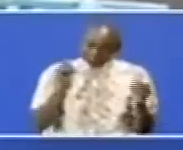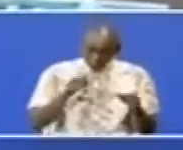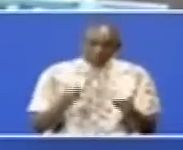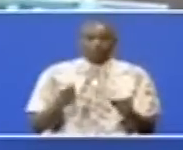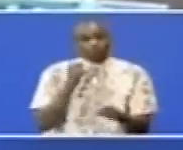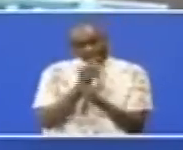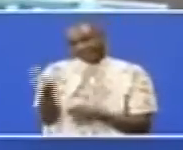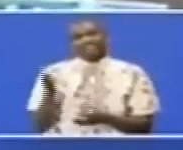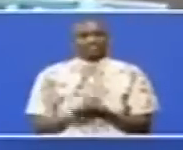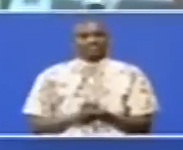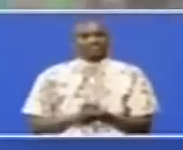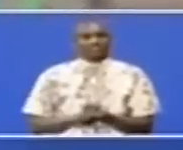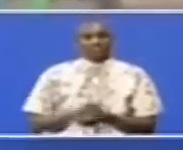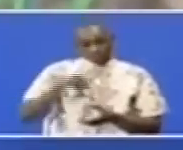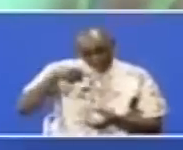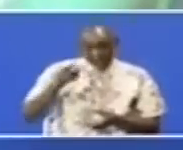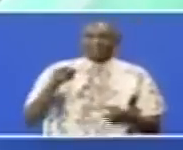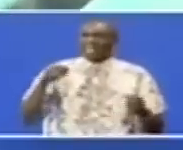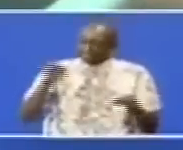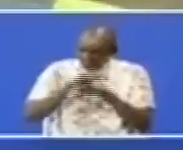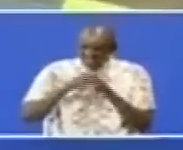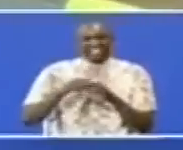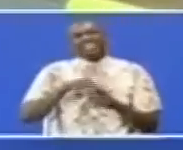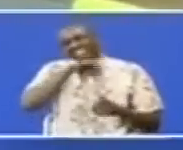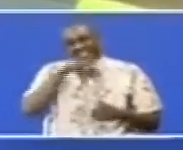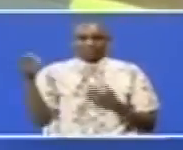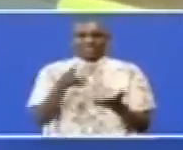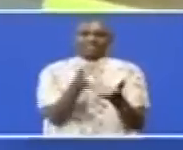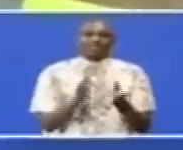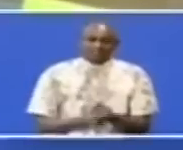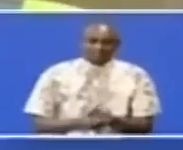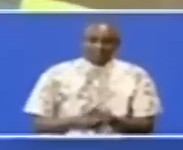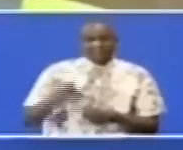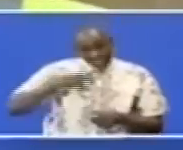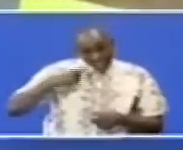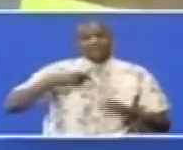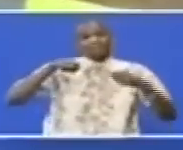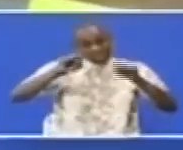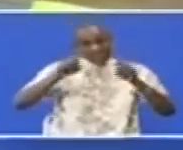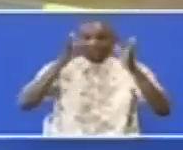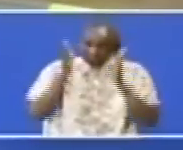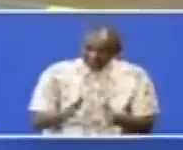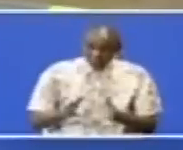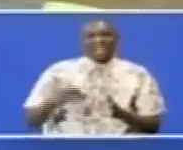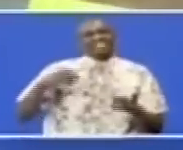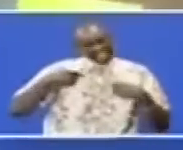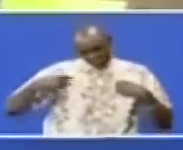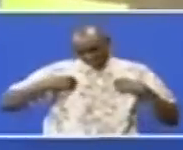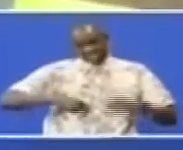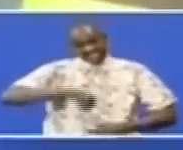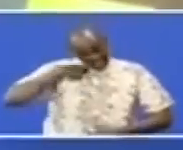naweza fanya kazi kama hii. Kaa hapo nguo chafu zote zinang'ara. Mimi ni driver wa pikipiki, majaketi zangu zikuwa